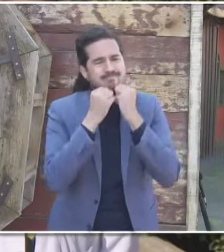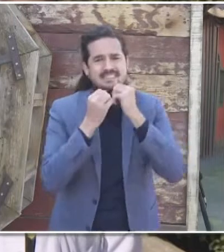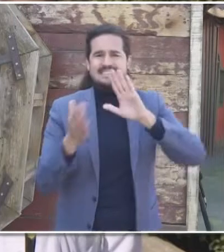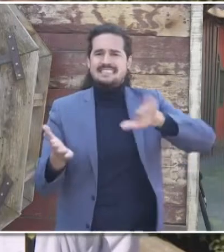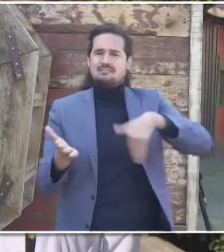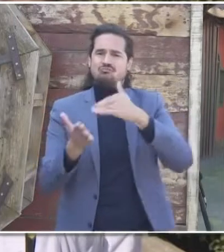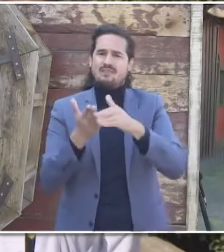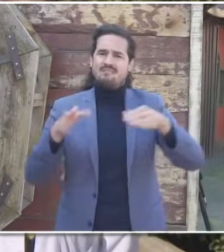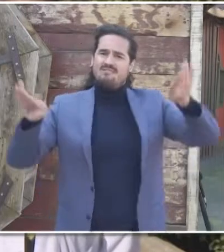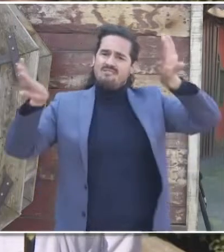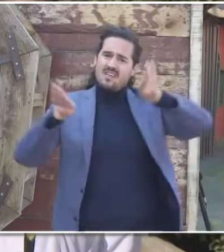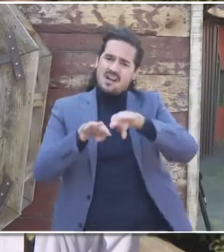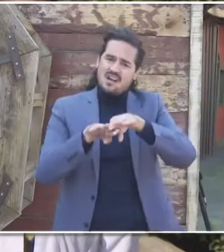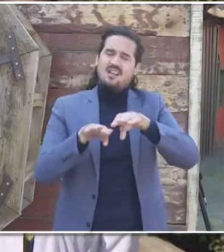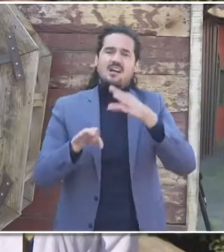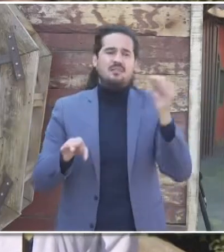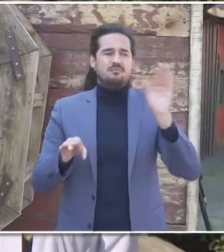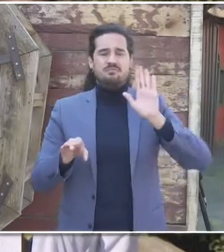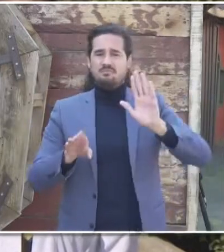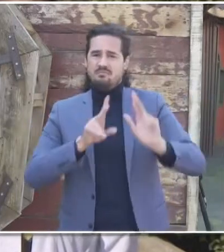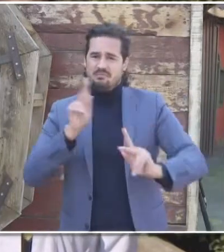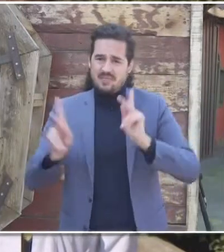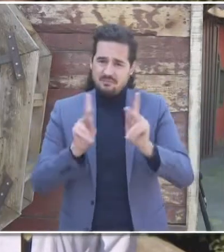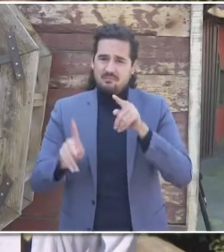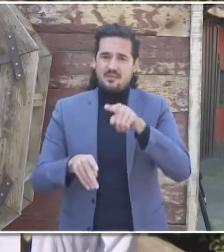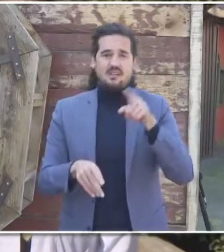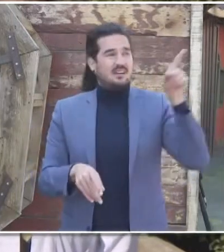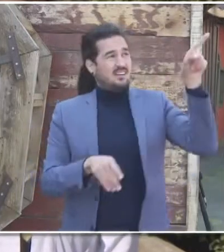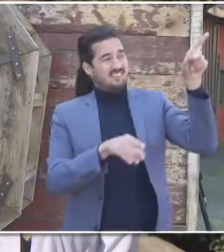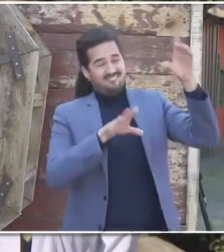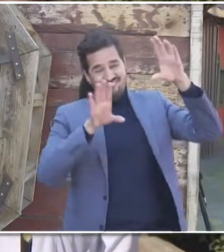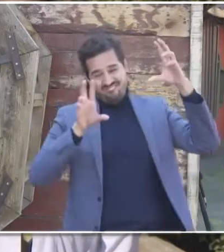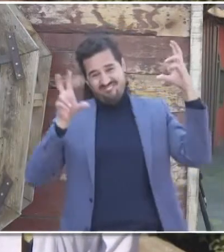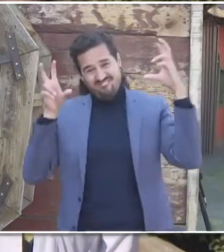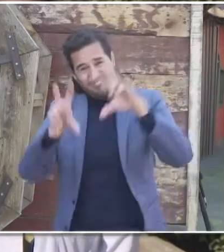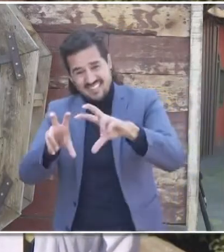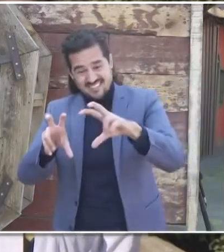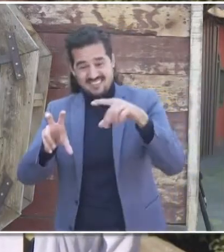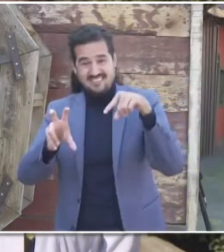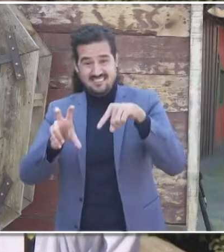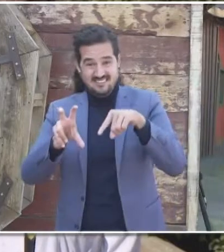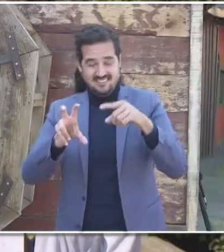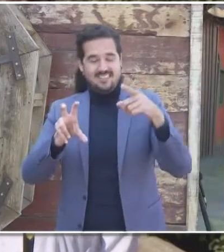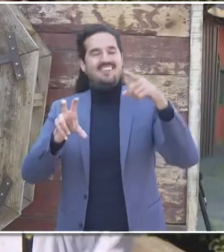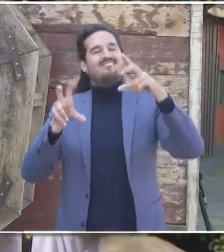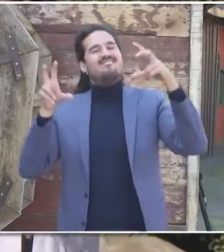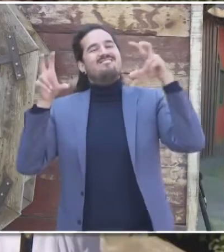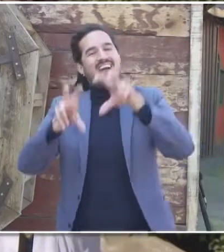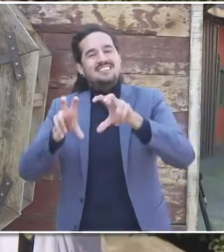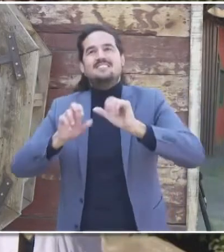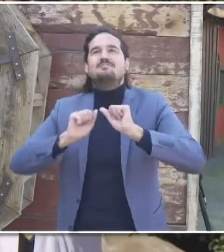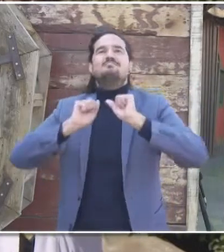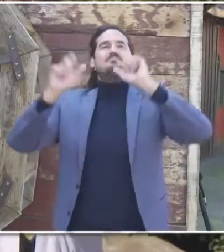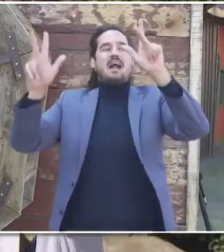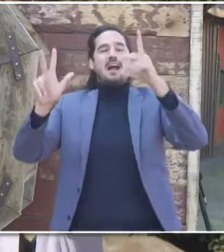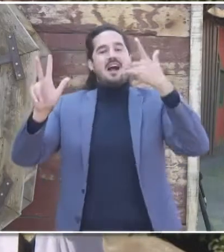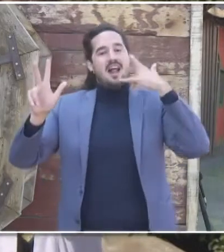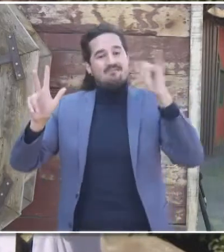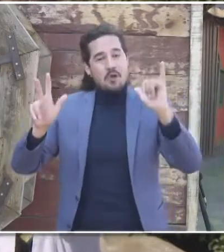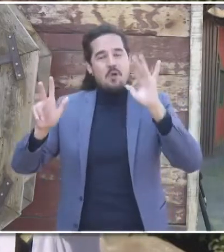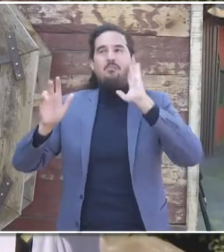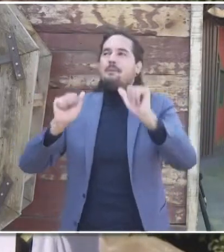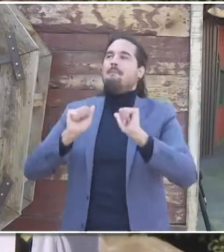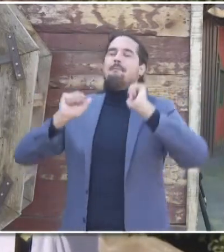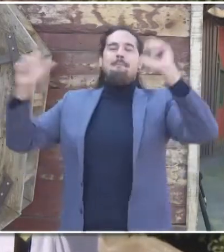Central Valley is an investment in California and an investment in the nation. So thank you, Governor. And I would like to invite